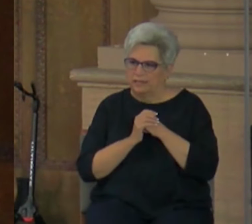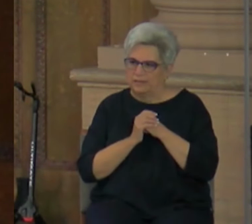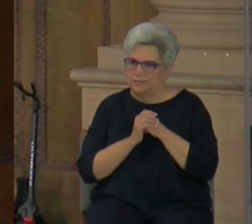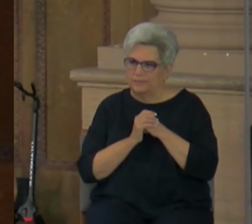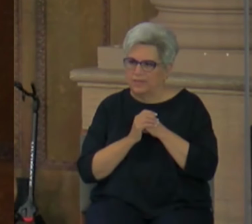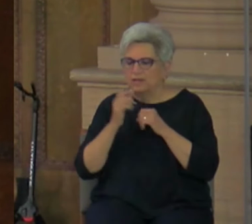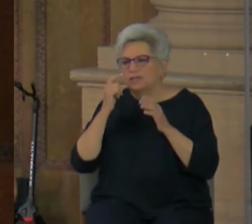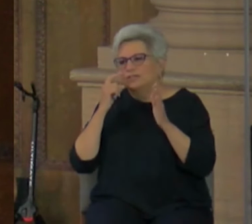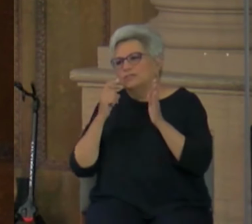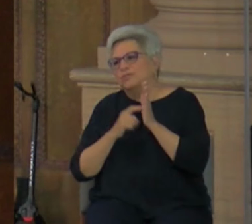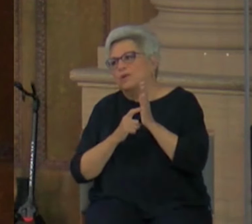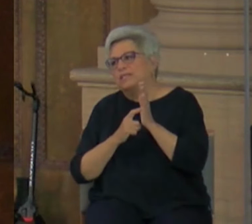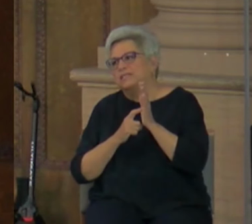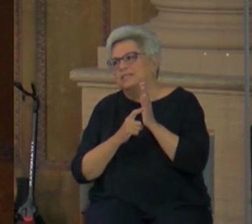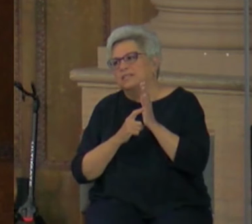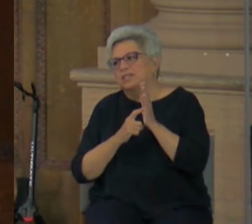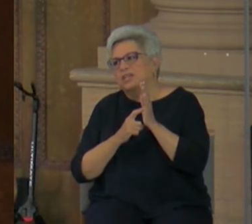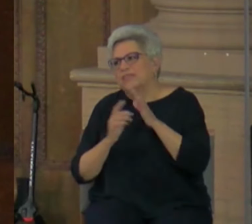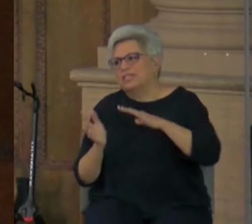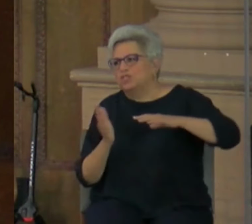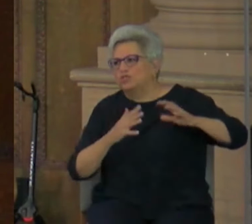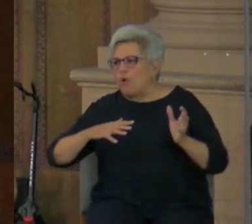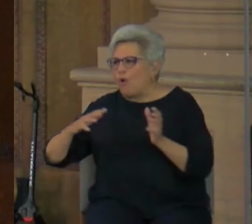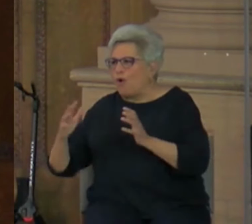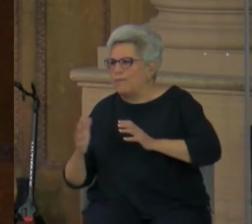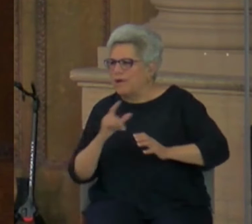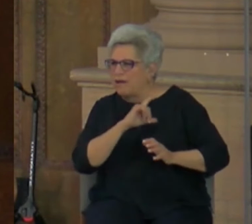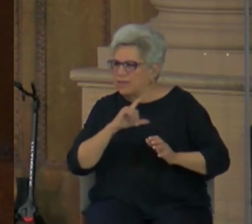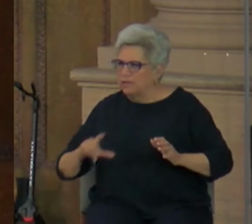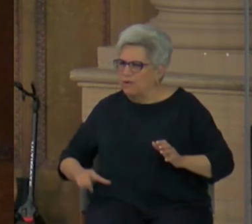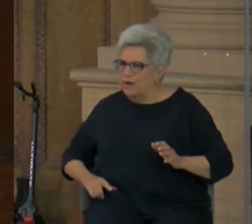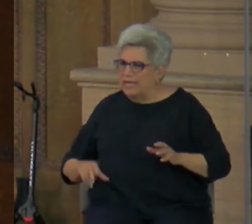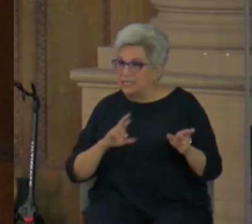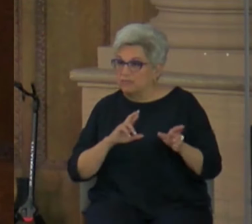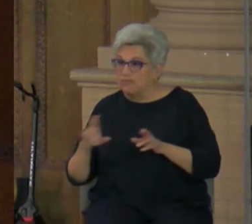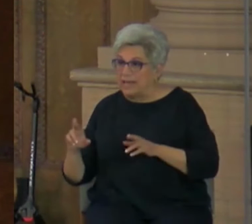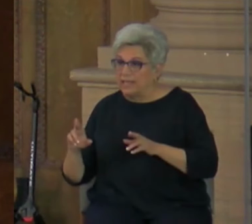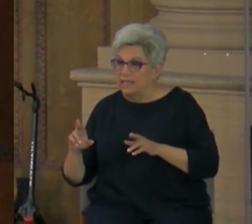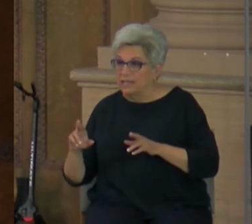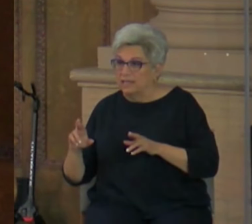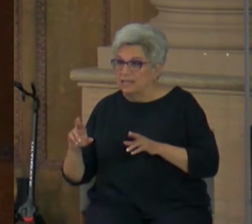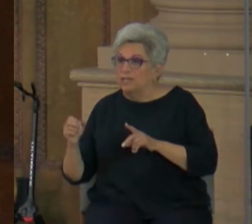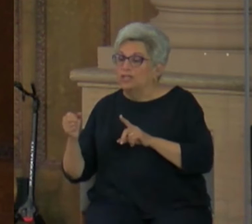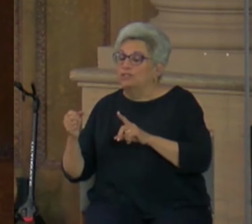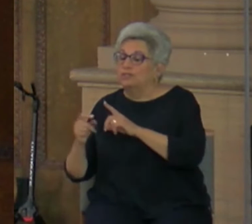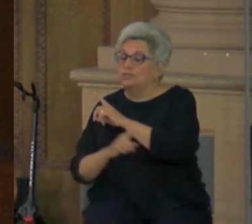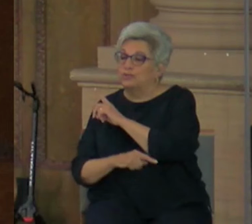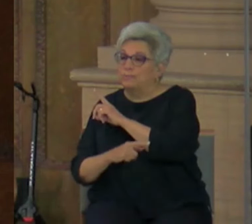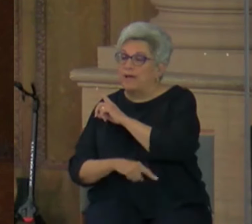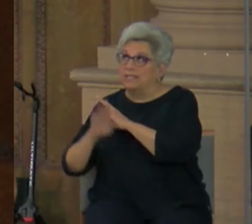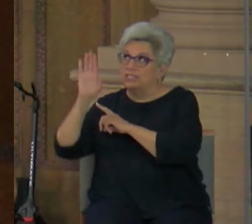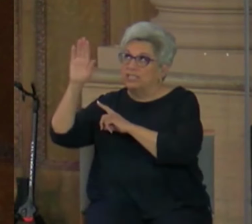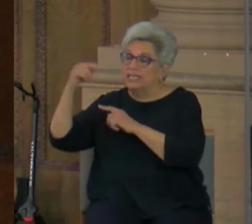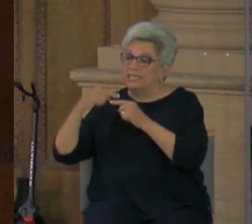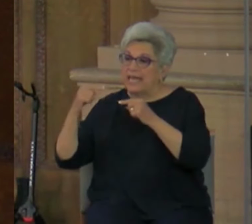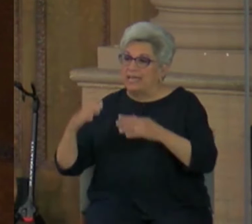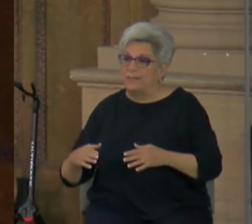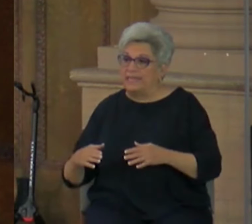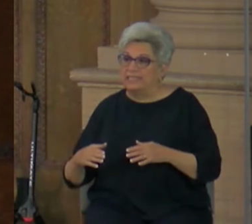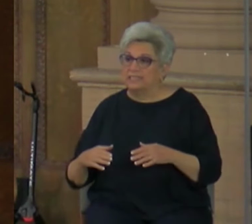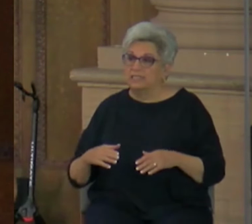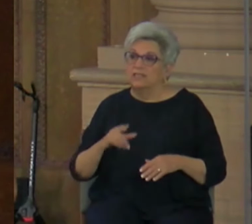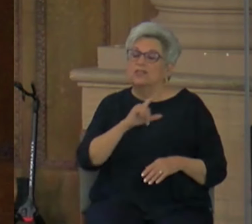So notice this storm of the Lord that's ready to burst in wrath on his enemies. Nahum 1:2, "The Lord is a jealous and avenging